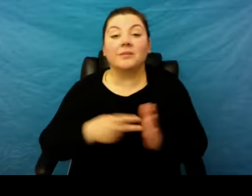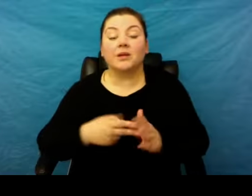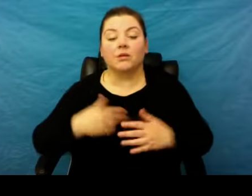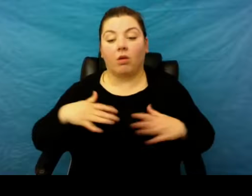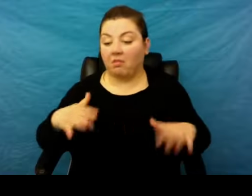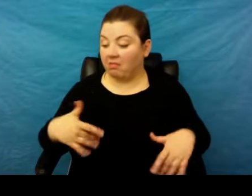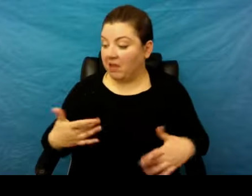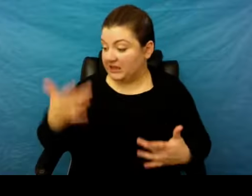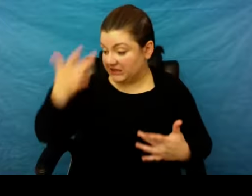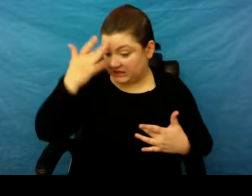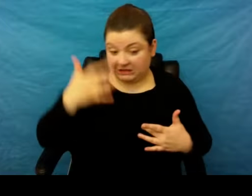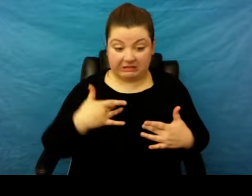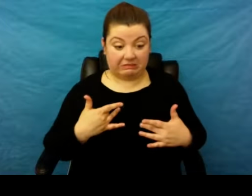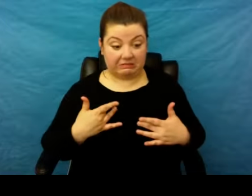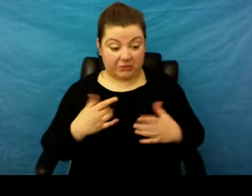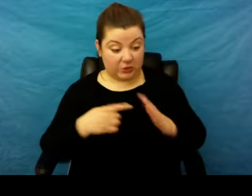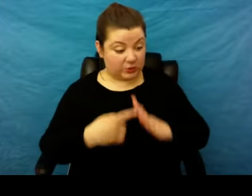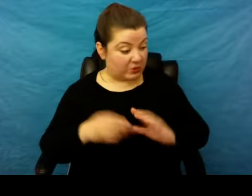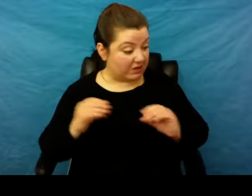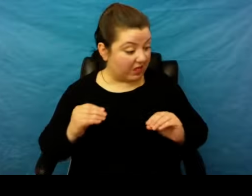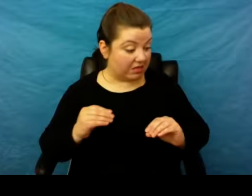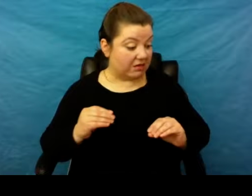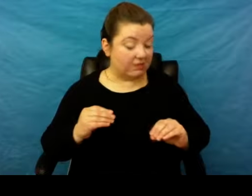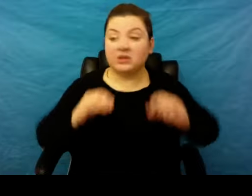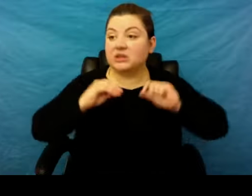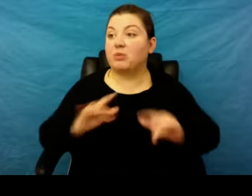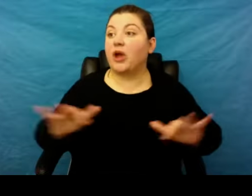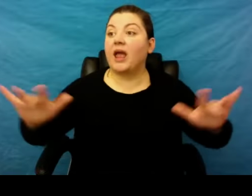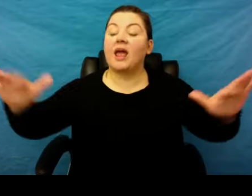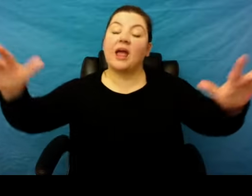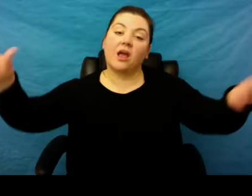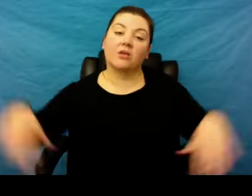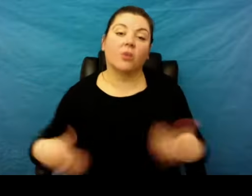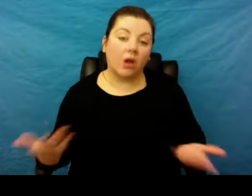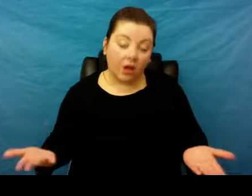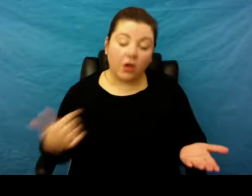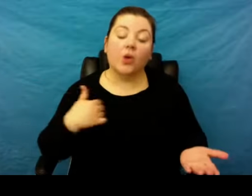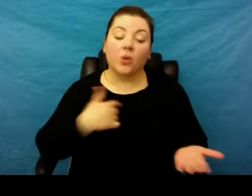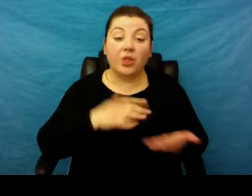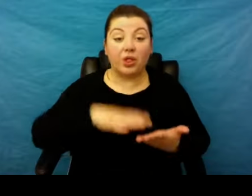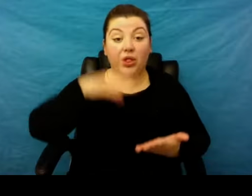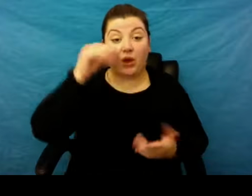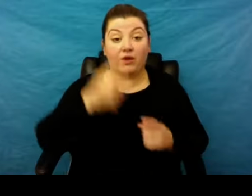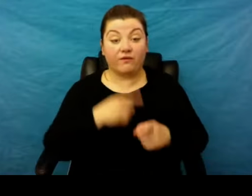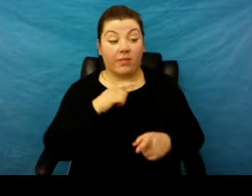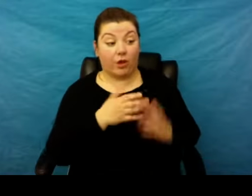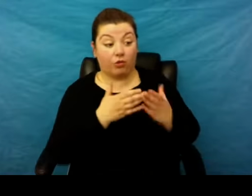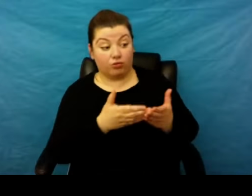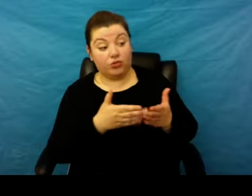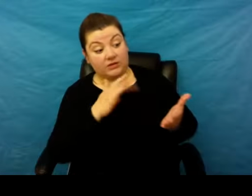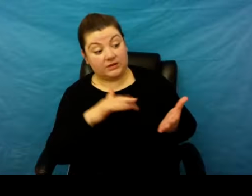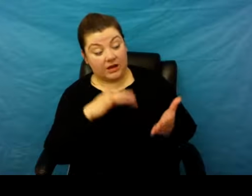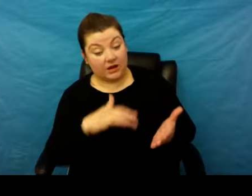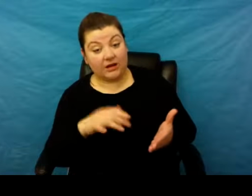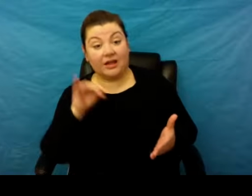disease spreading it to people who then have symptoms of the disease. What we know from the cruise ship data is that